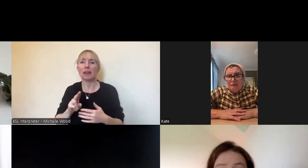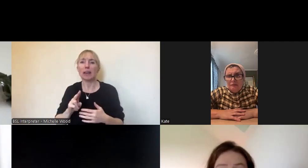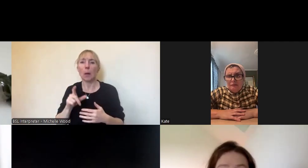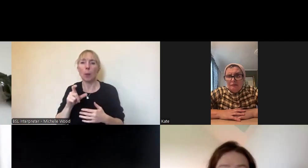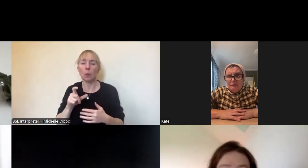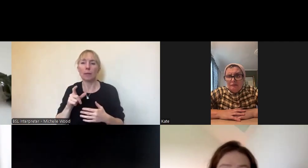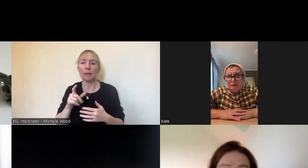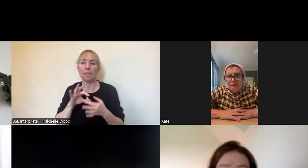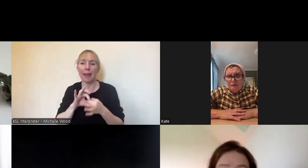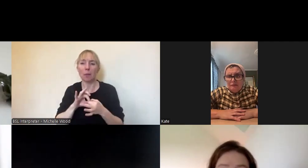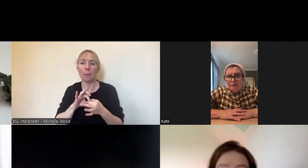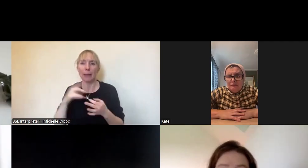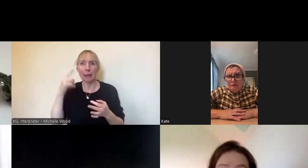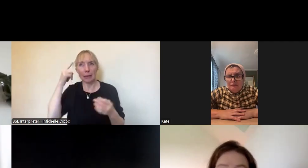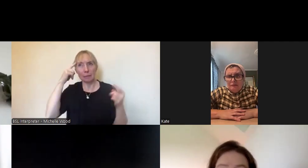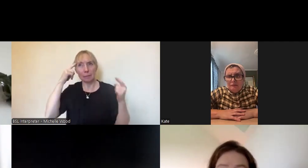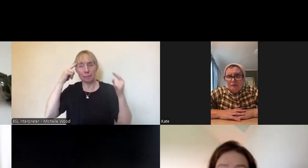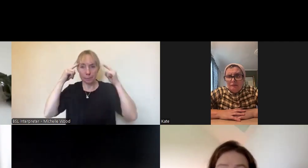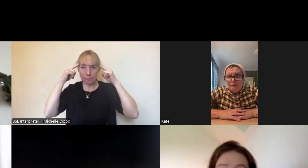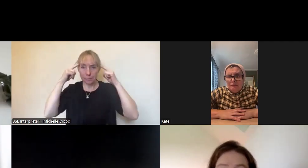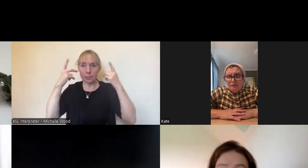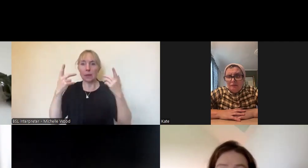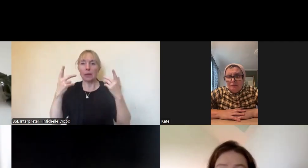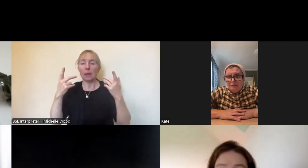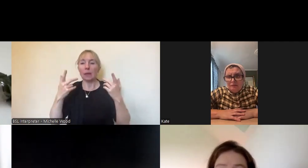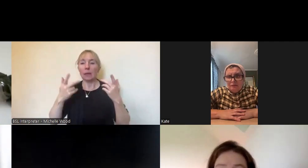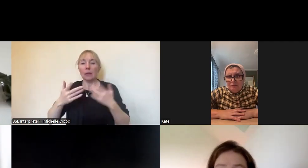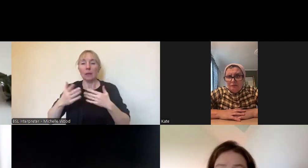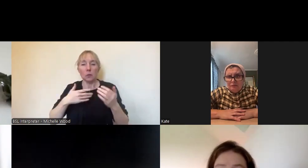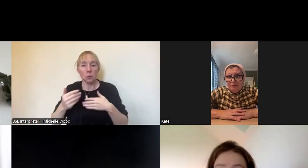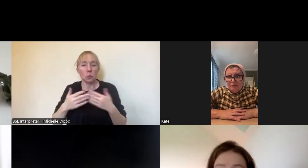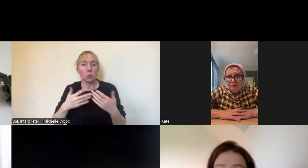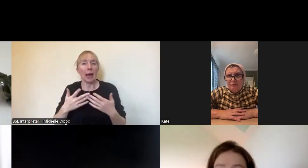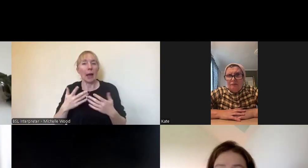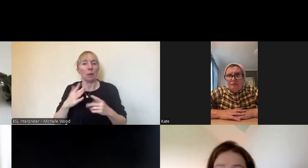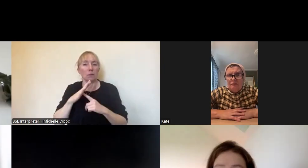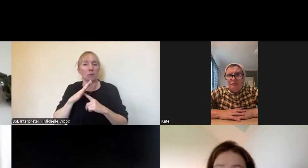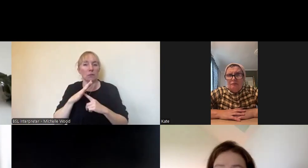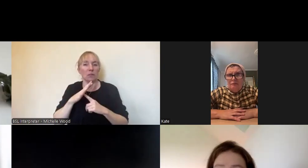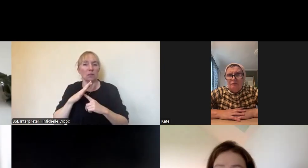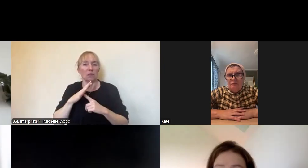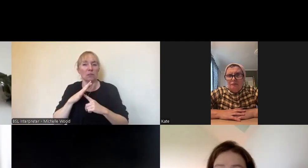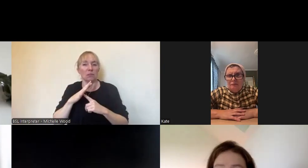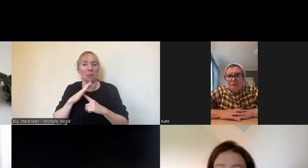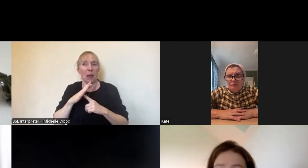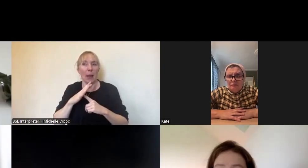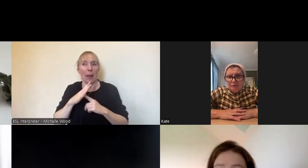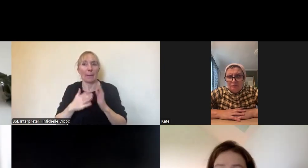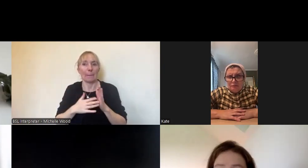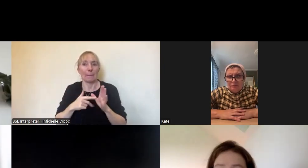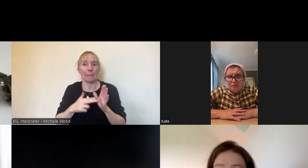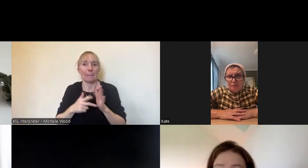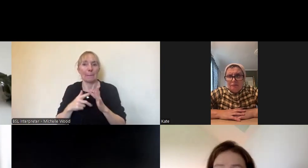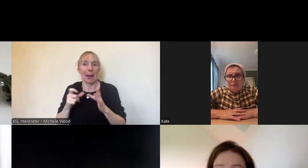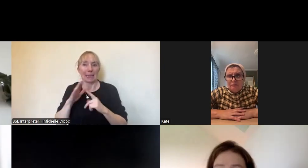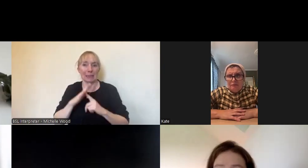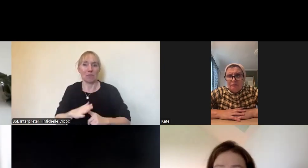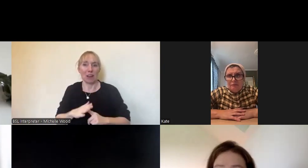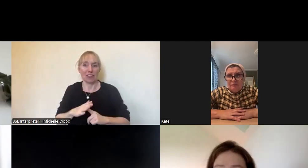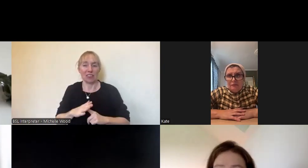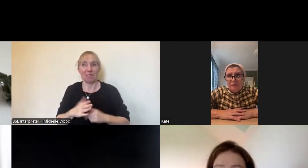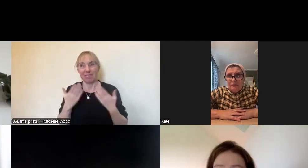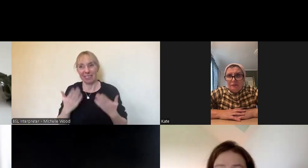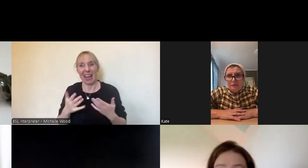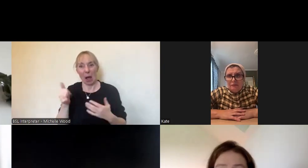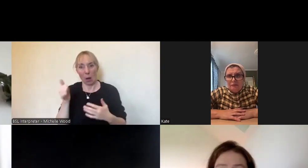to sort out what was then called manic depression, which now we know as bipolar disorder. And this